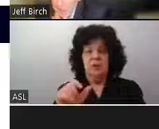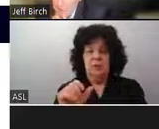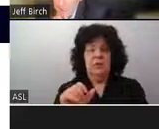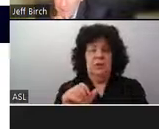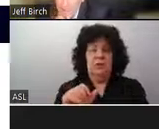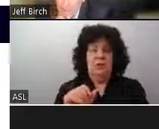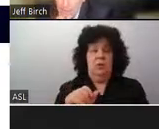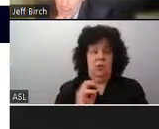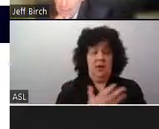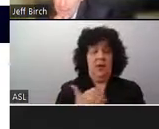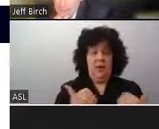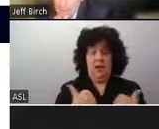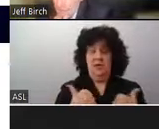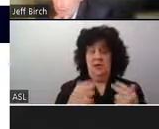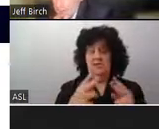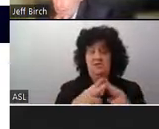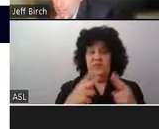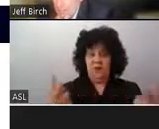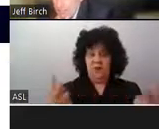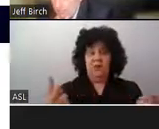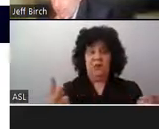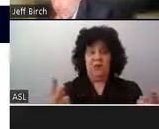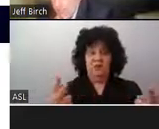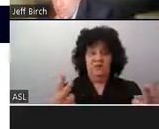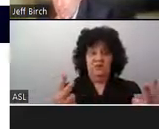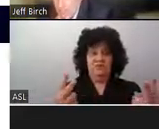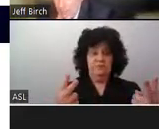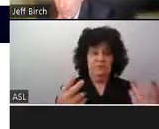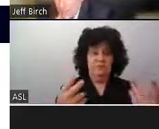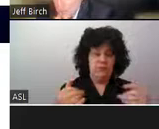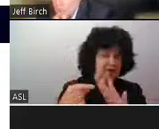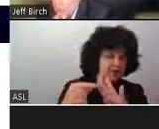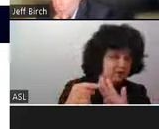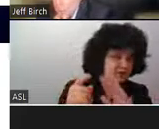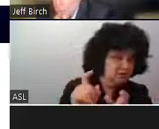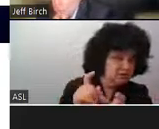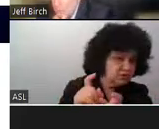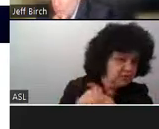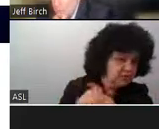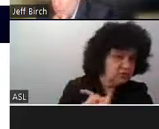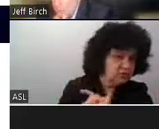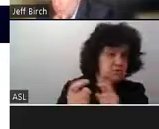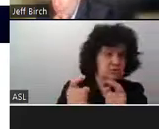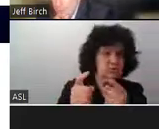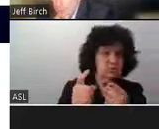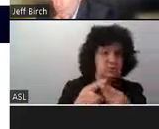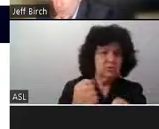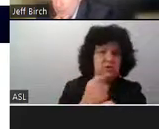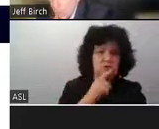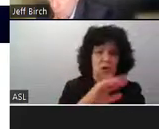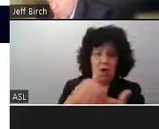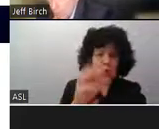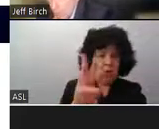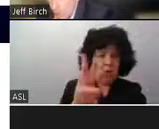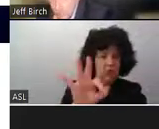a very extensive change management campaign happening to ensure that all the workforce members were ready and prepared